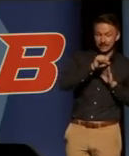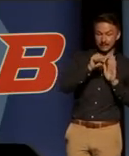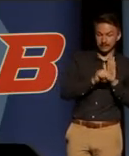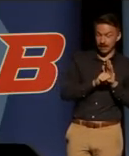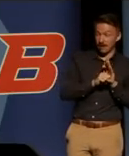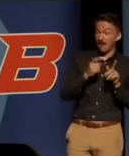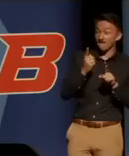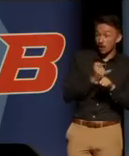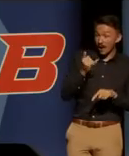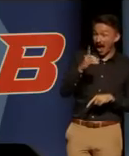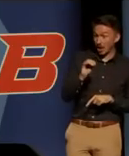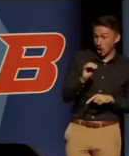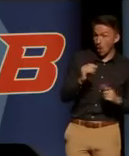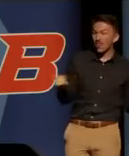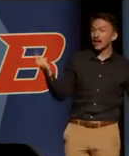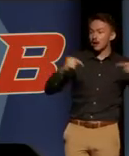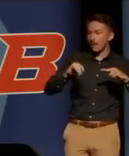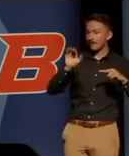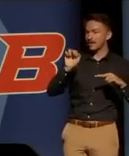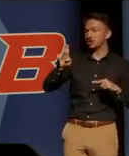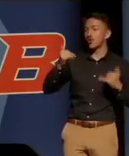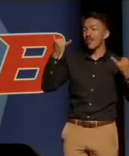State this fall.